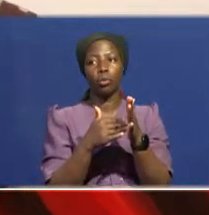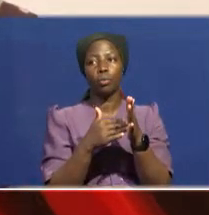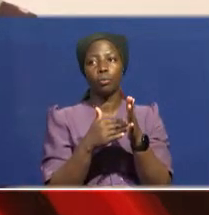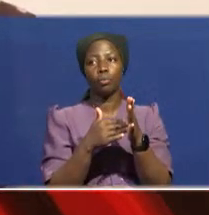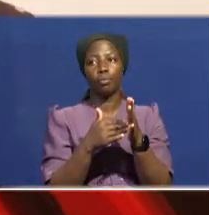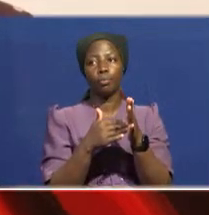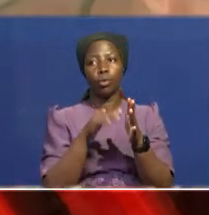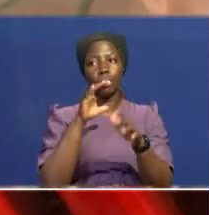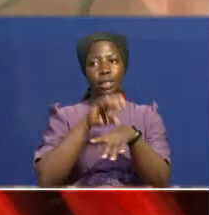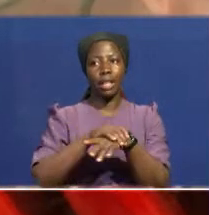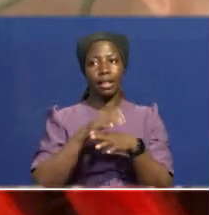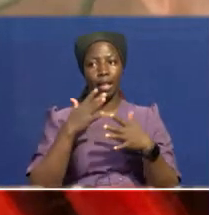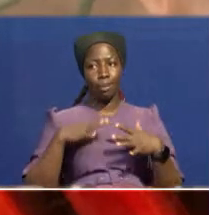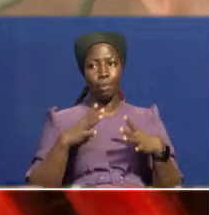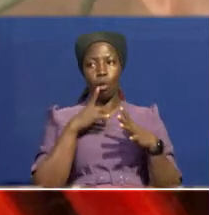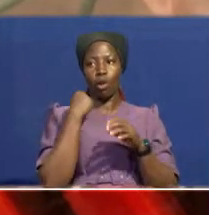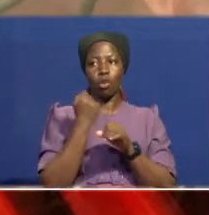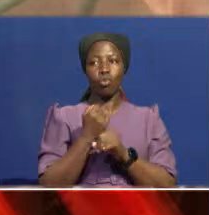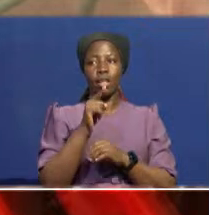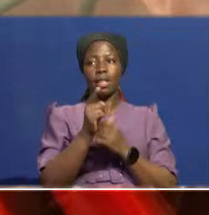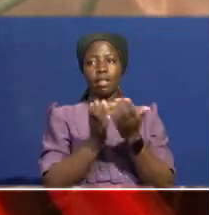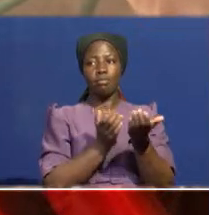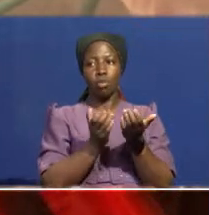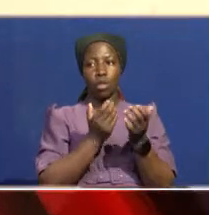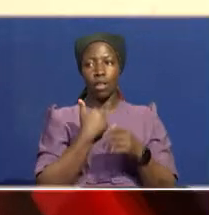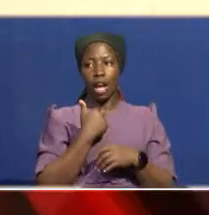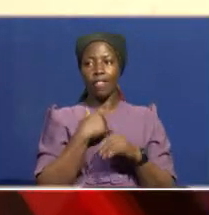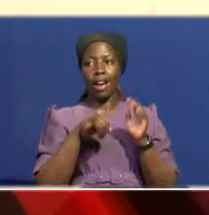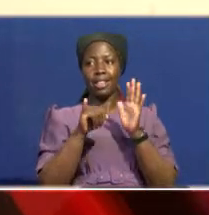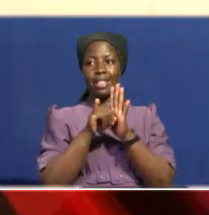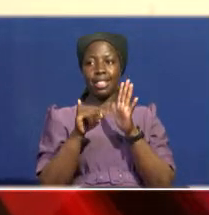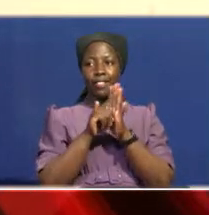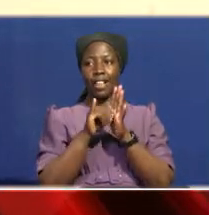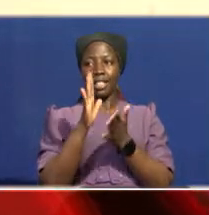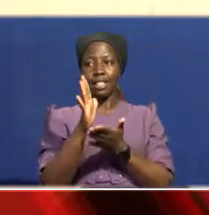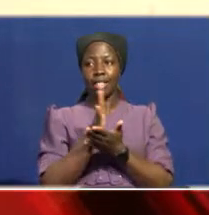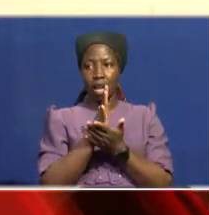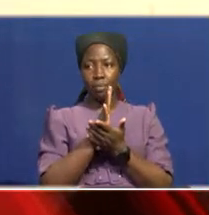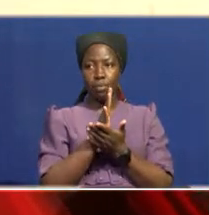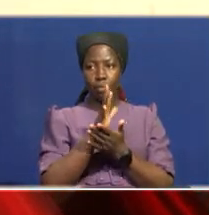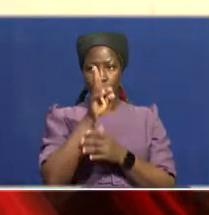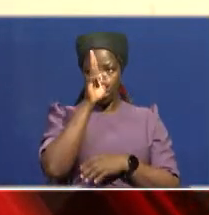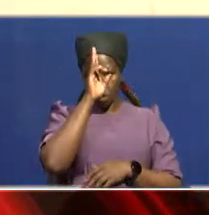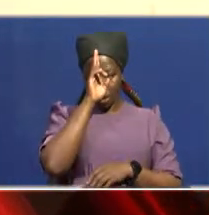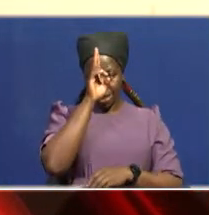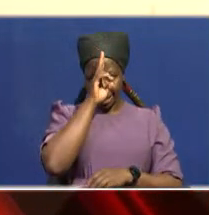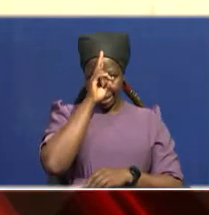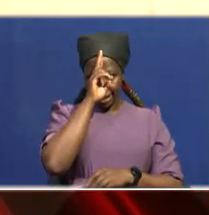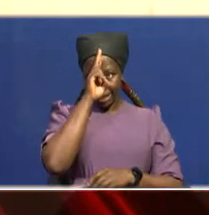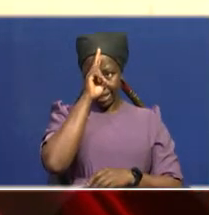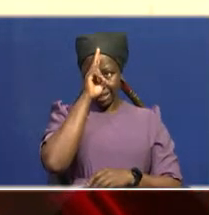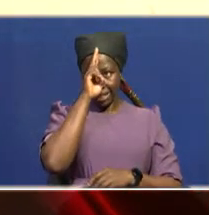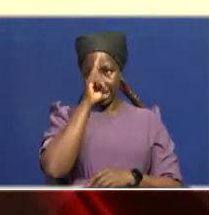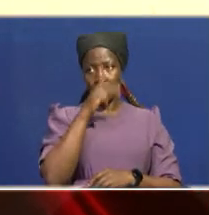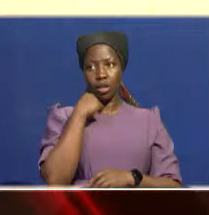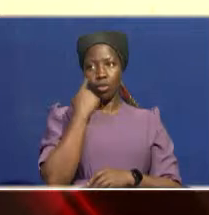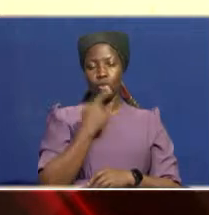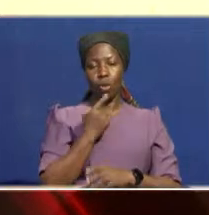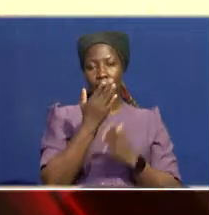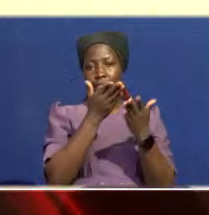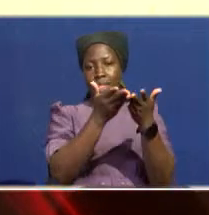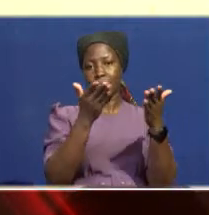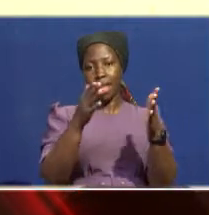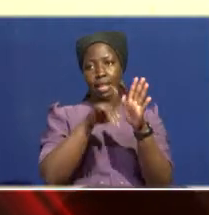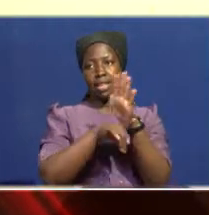who are trading in. We have identified some officers, law enforcement officers, in Garissa County,